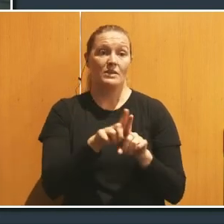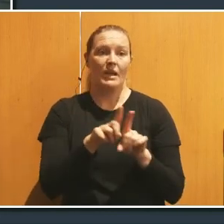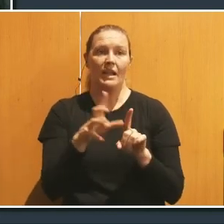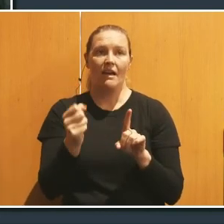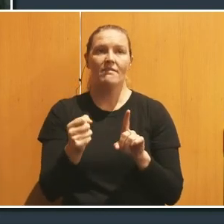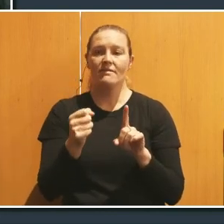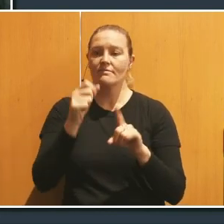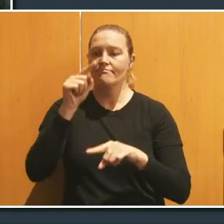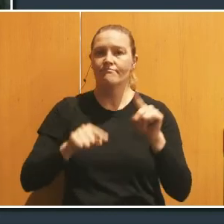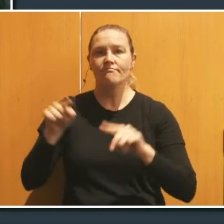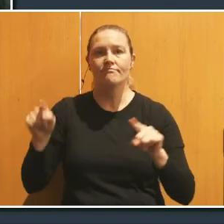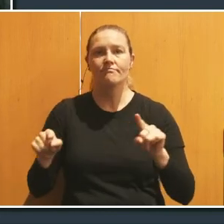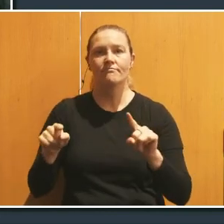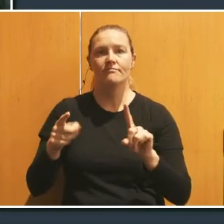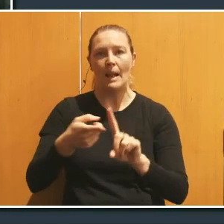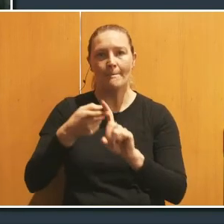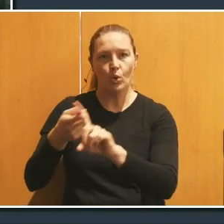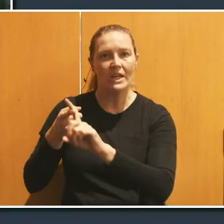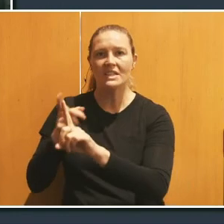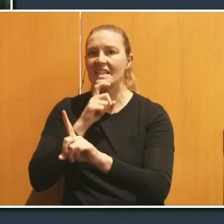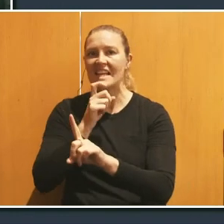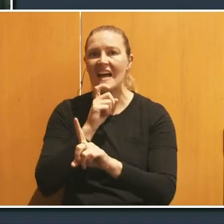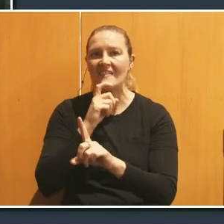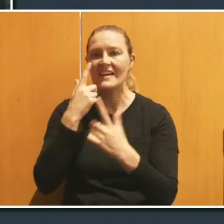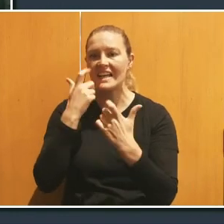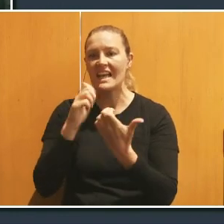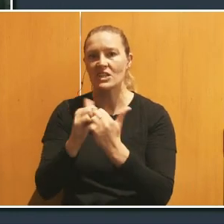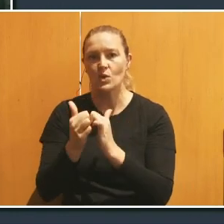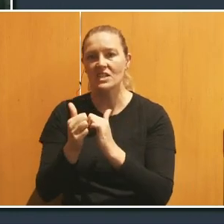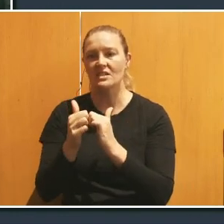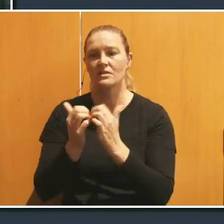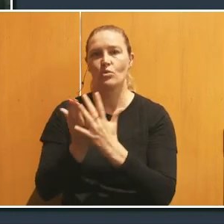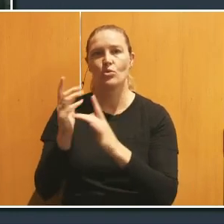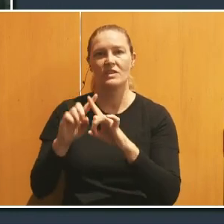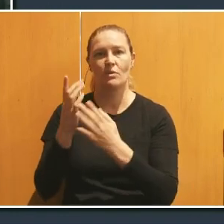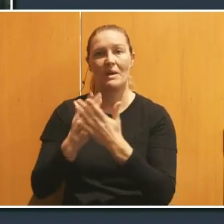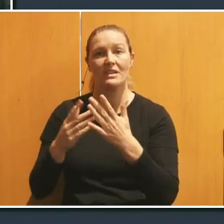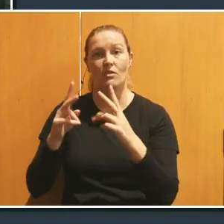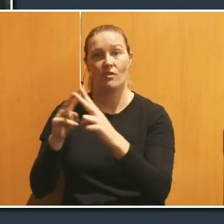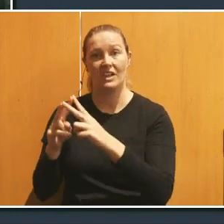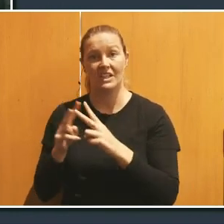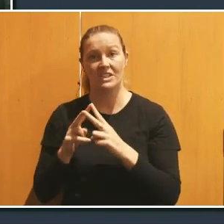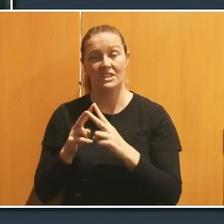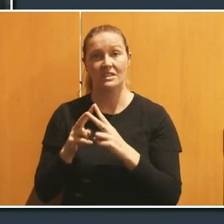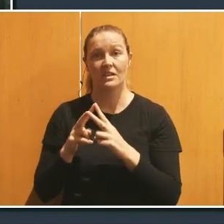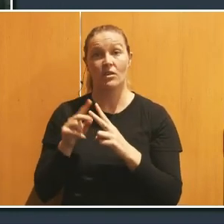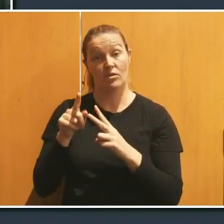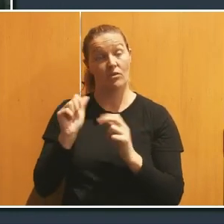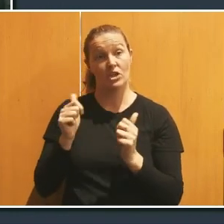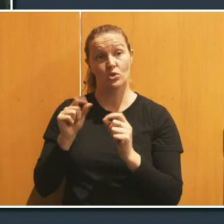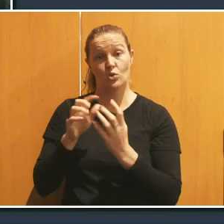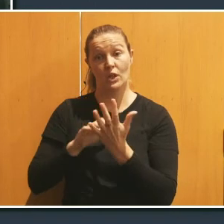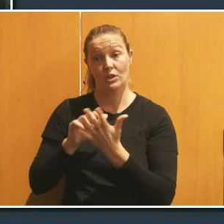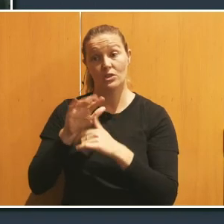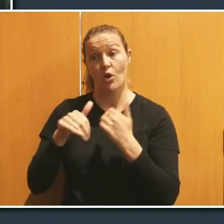range of employees, care associates, etc., involved in different parts of the village, and whether or not you've done those calculations